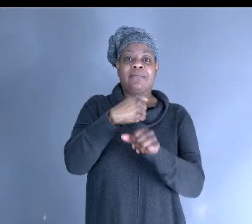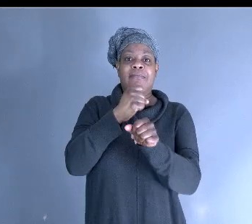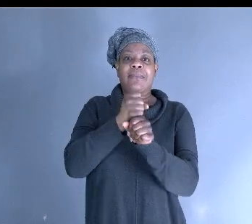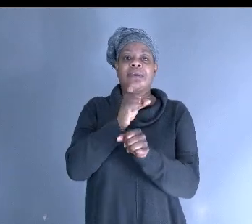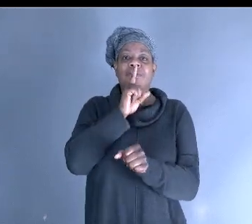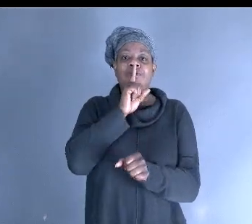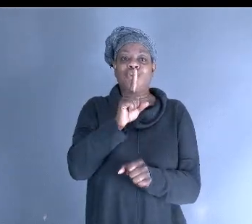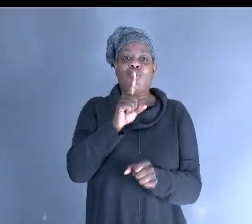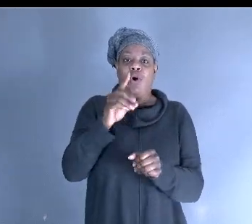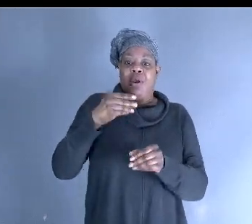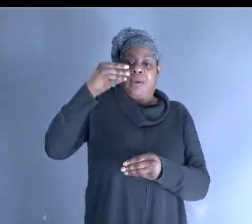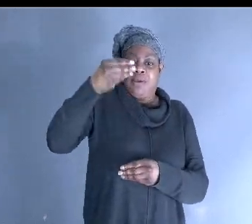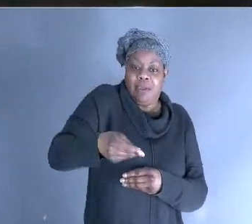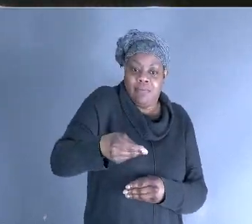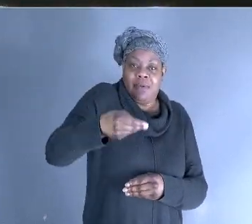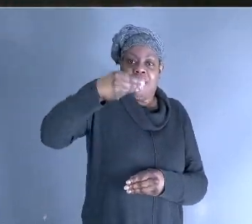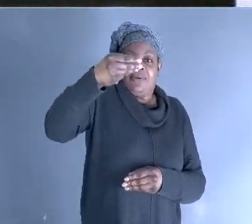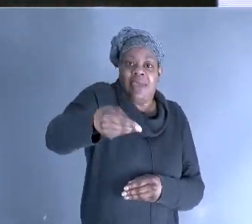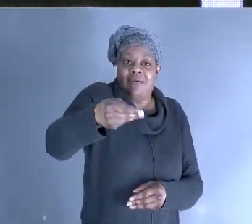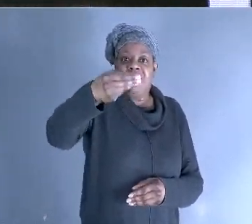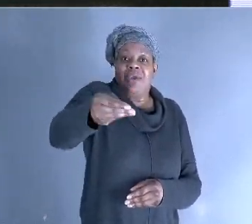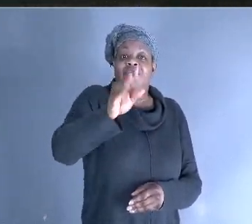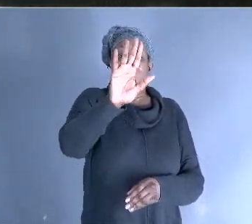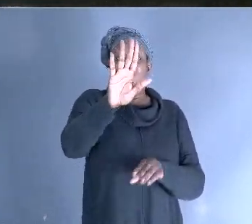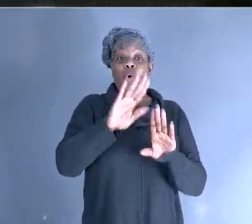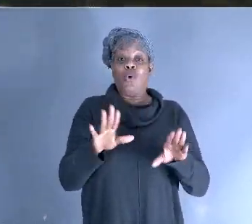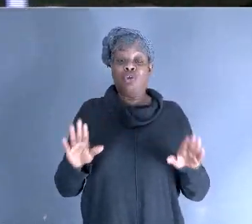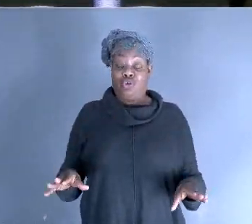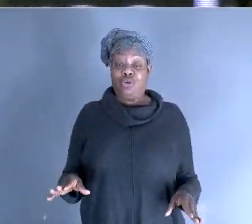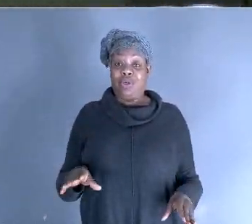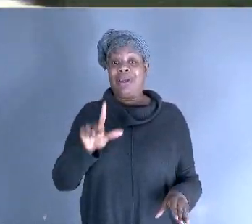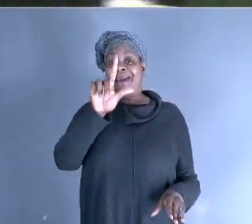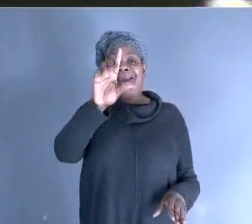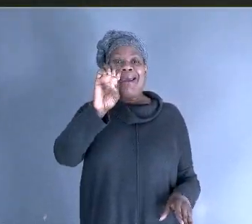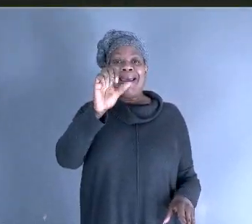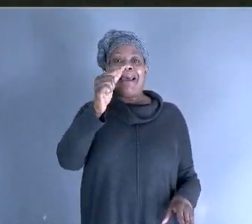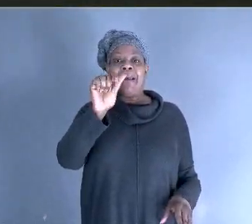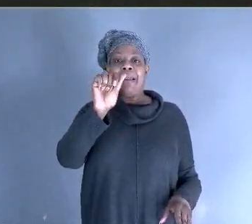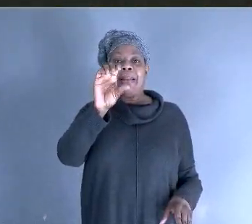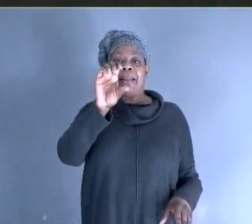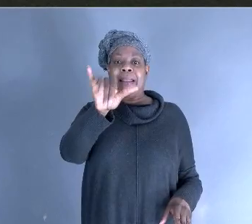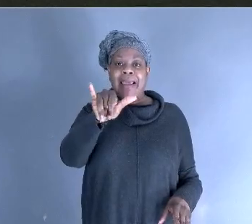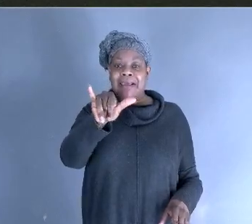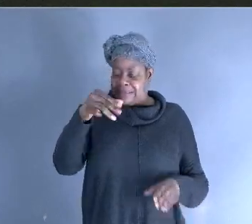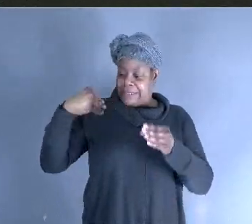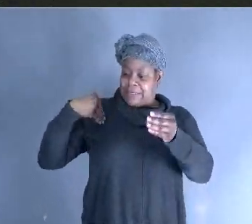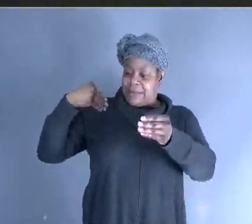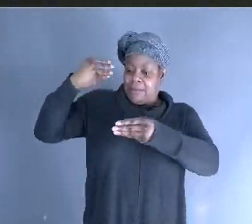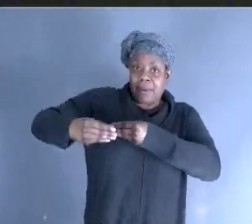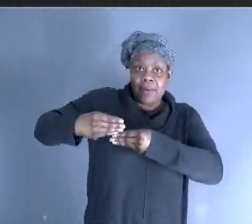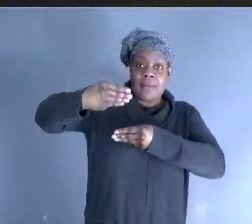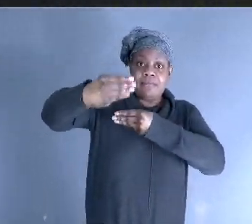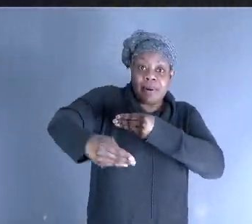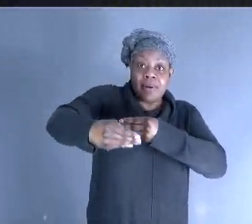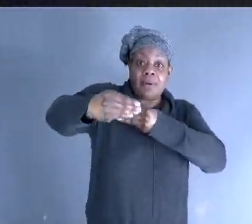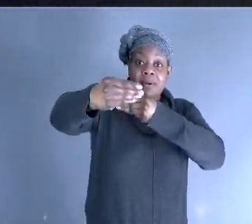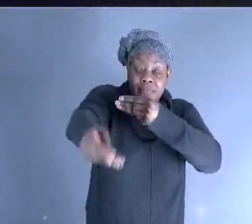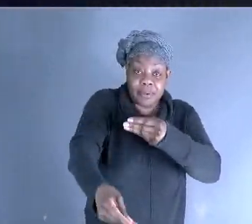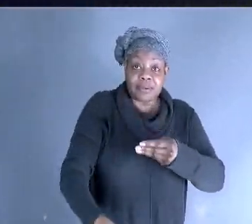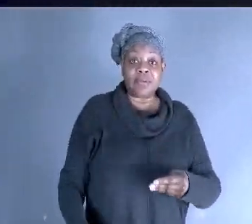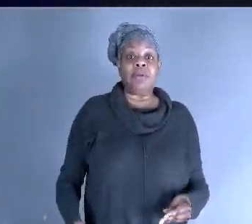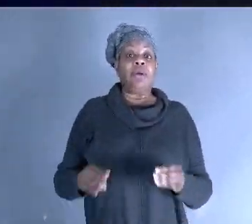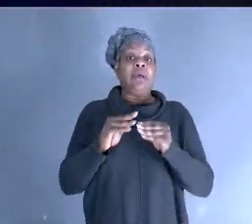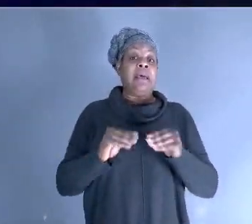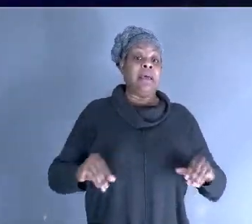children's children's children. You will be a legacy carrier. You will build an inheritance. You will leave land and title